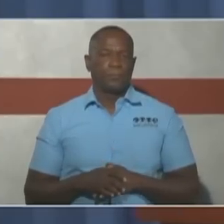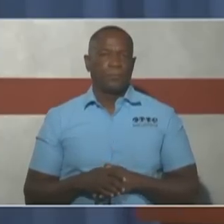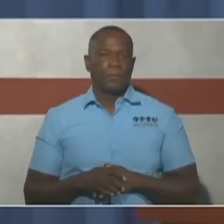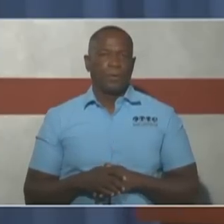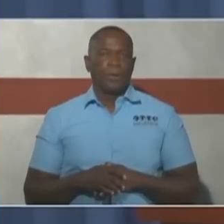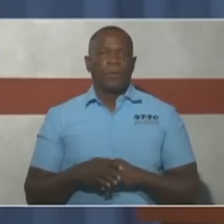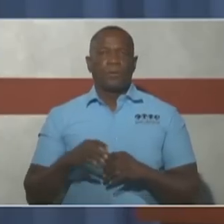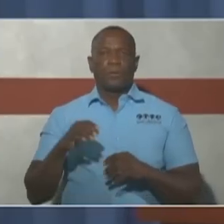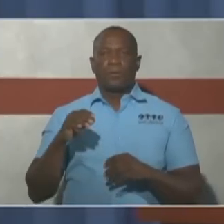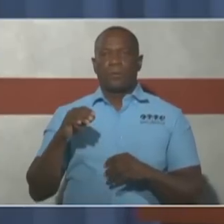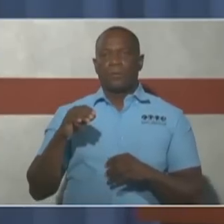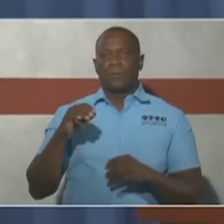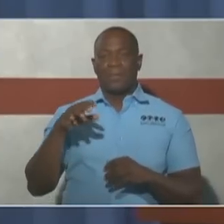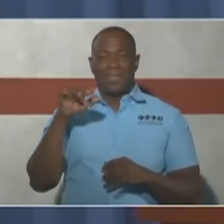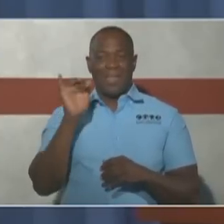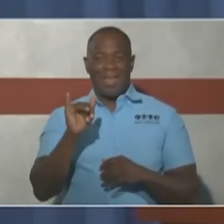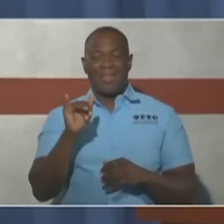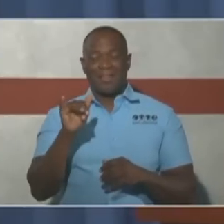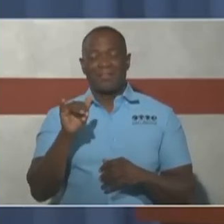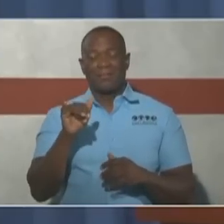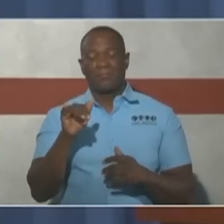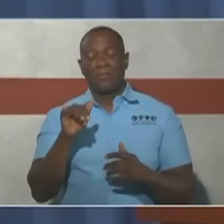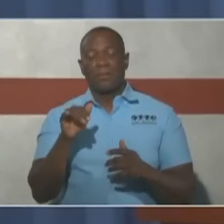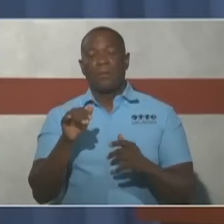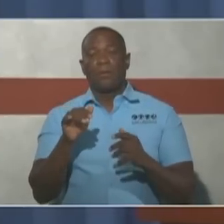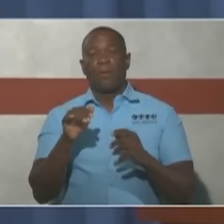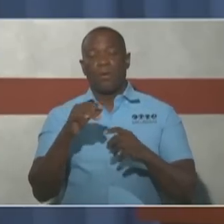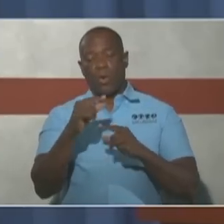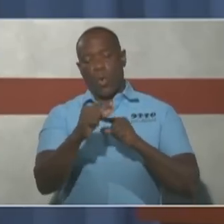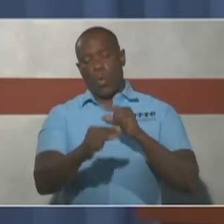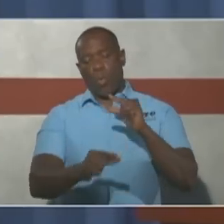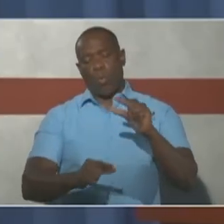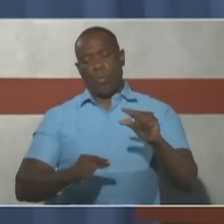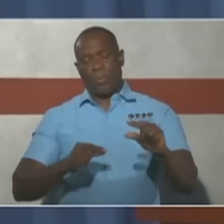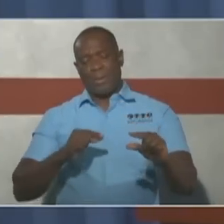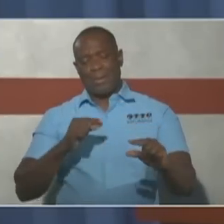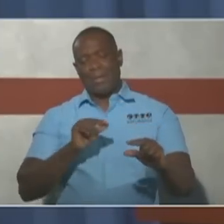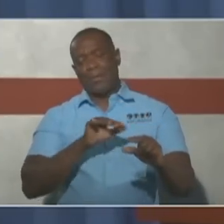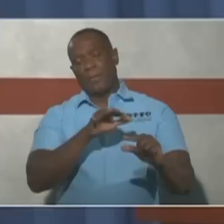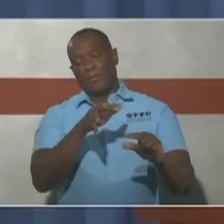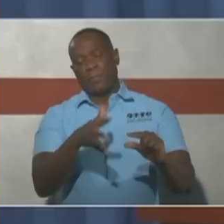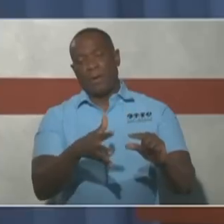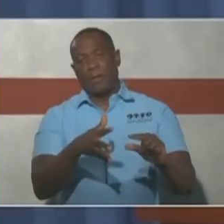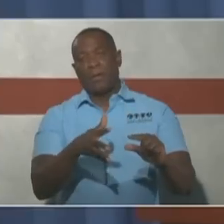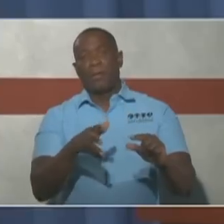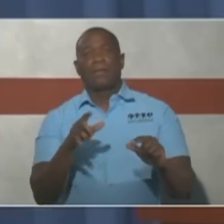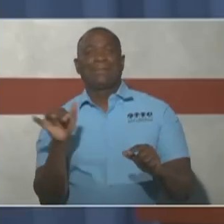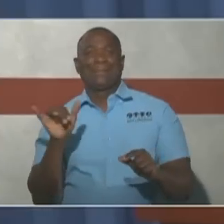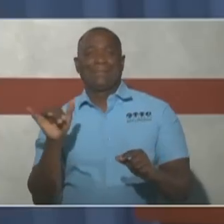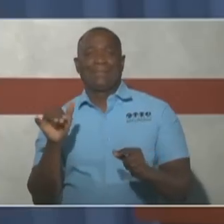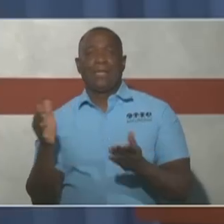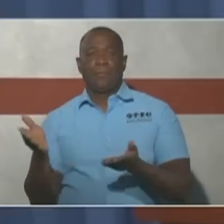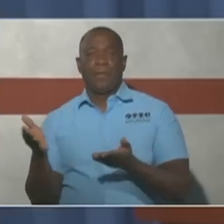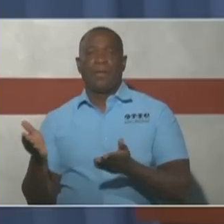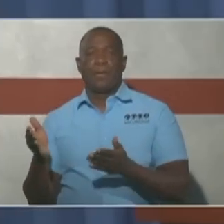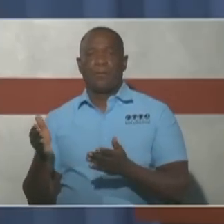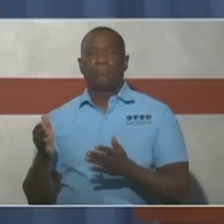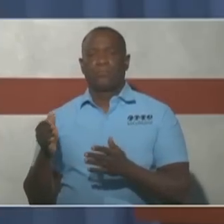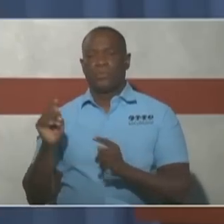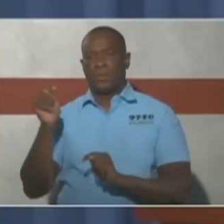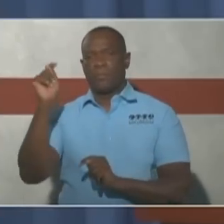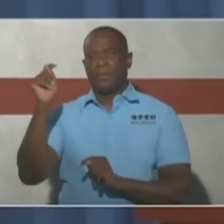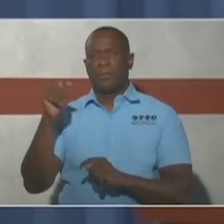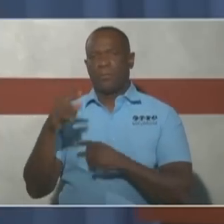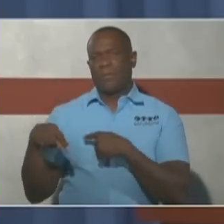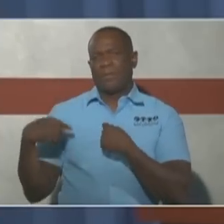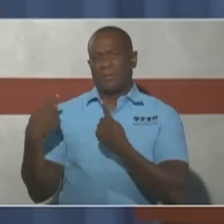heard, the Omicron variant of concern is the dominant SARS-CoV-2 variant globally, and it has evolved, and it's also